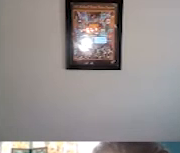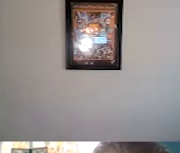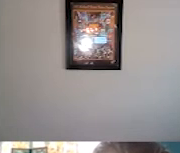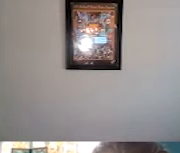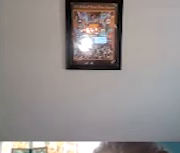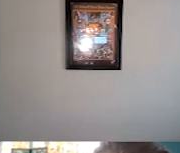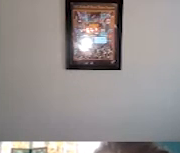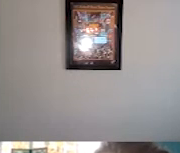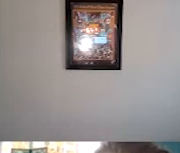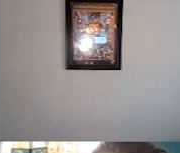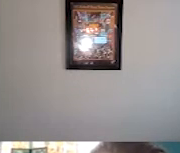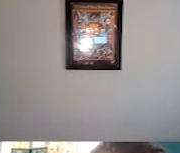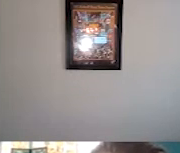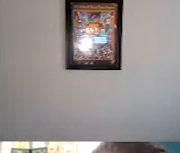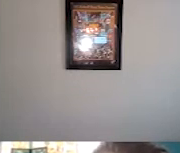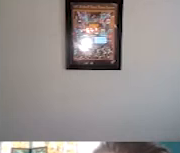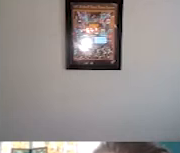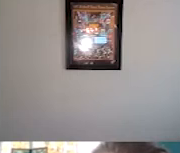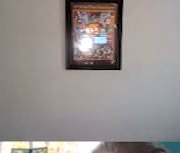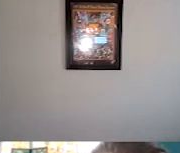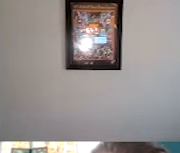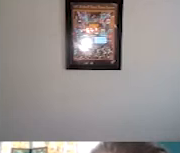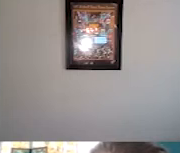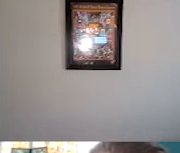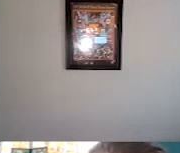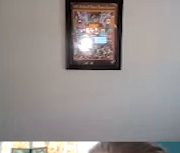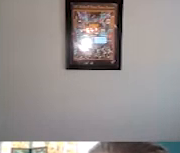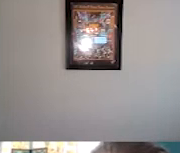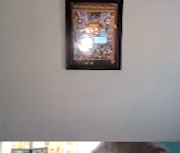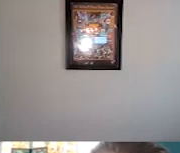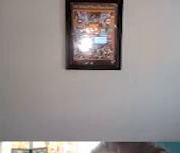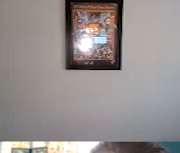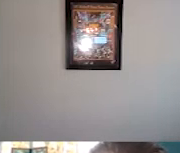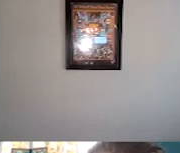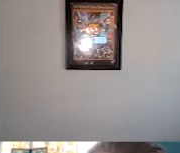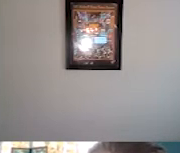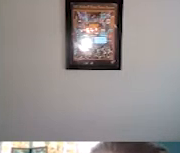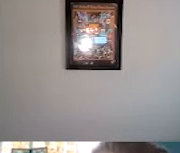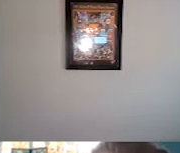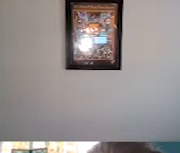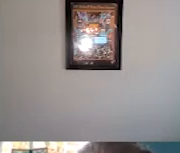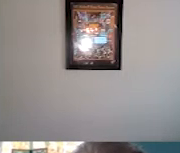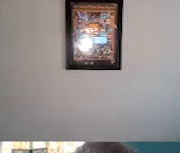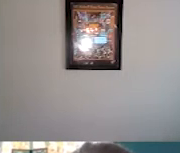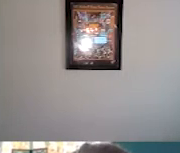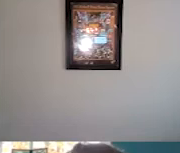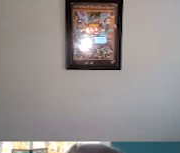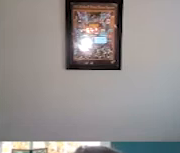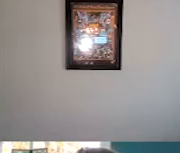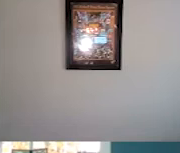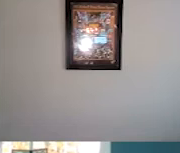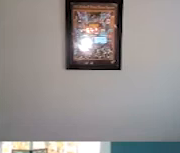understand what these substances are, what they contain, how they're made. All of that is incredibly important. But when